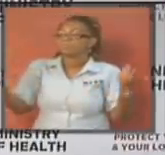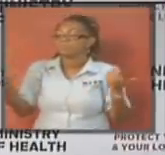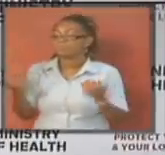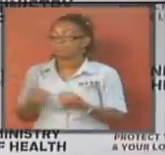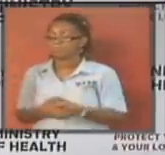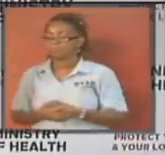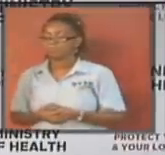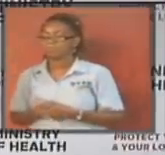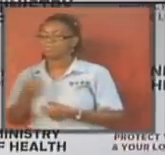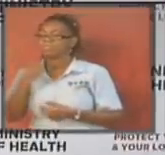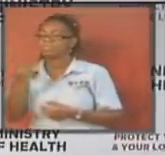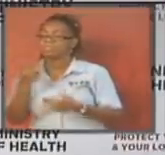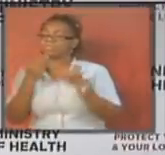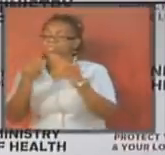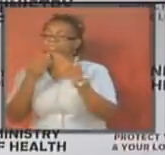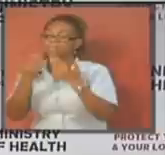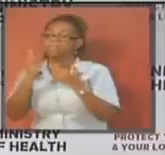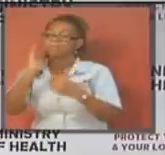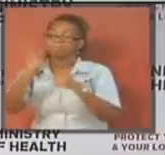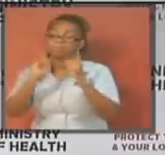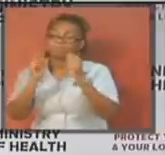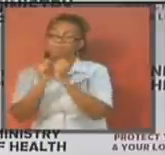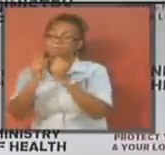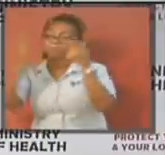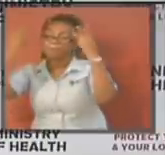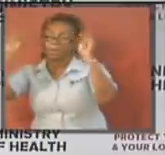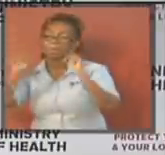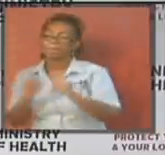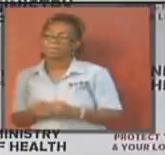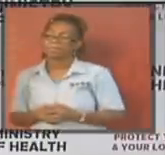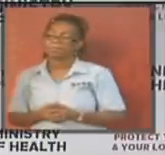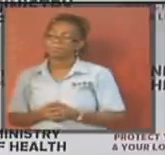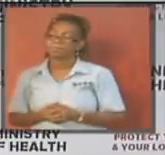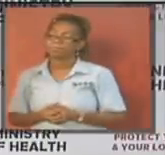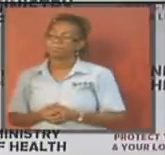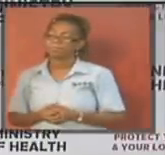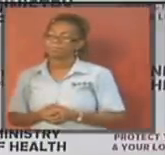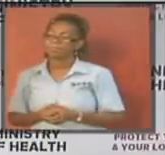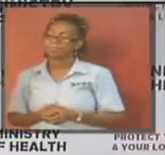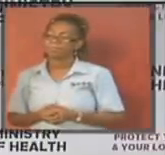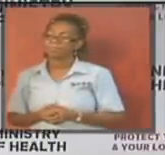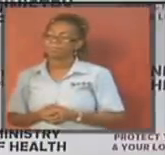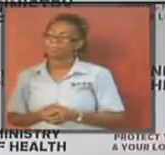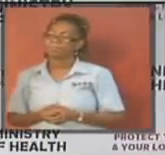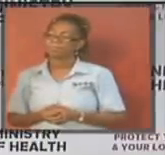on. Thank you very much. We now move to the news day.